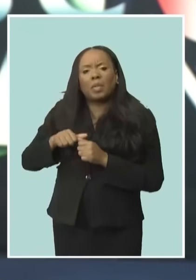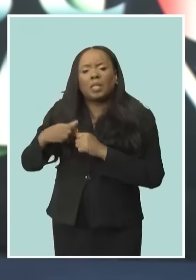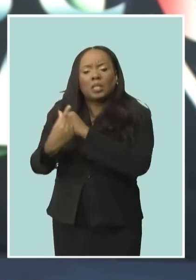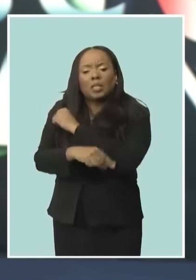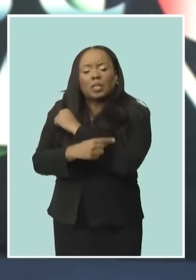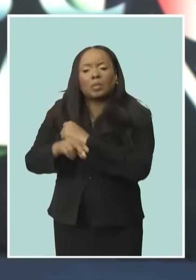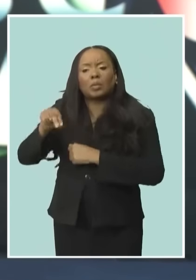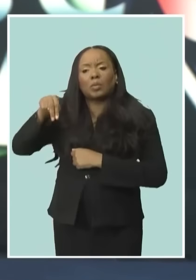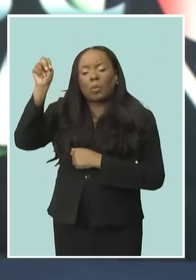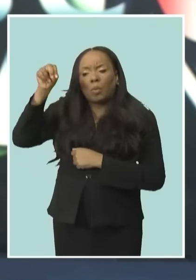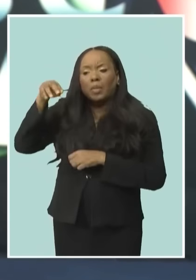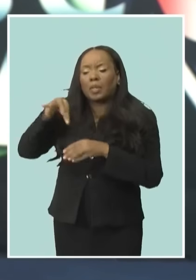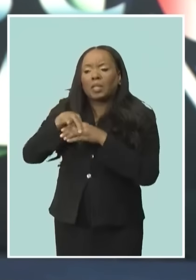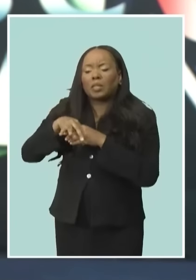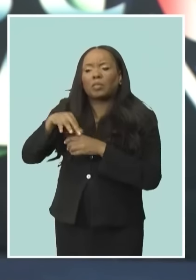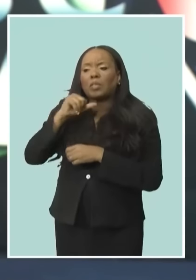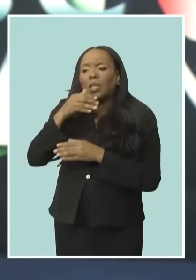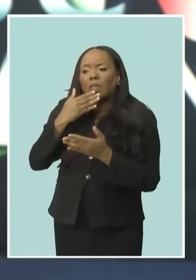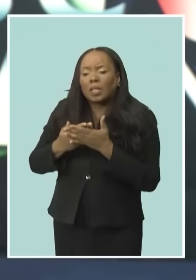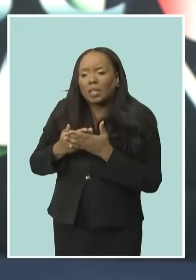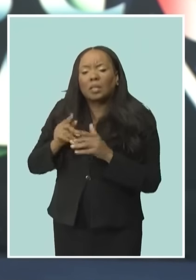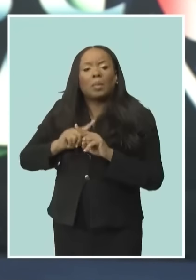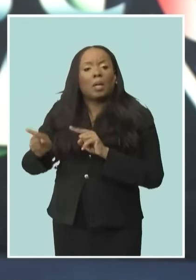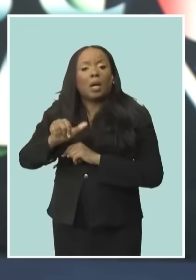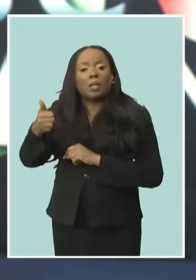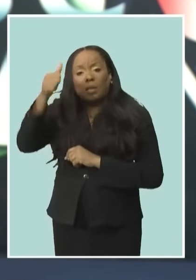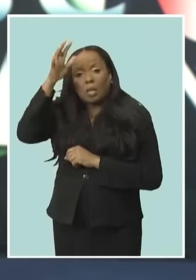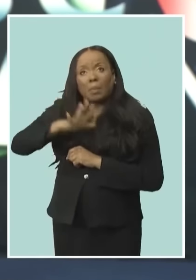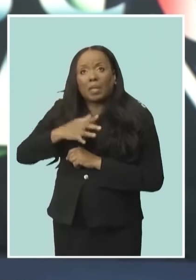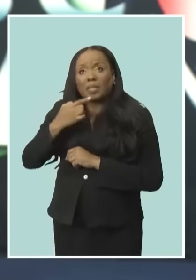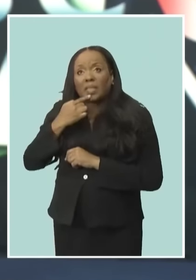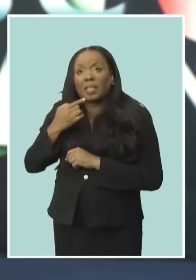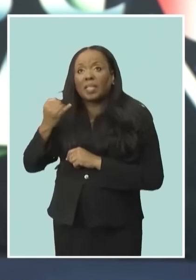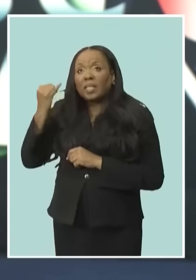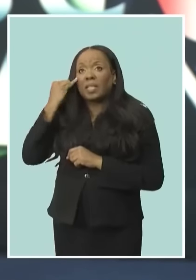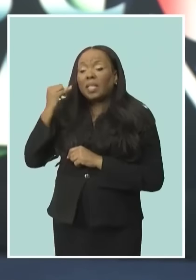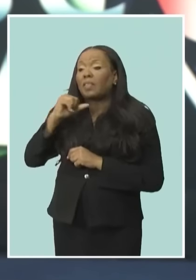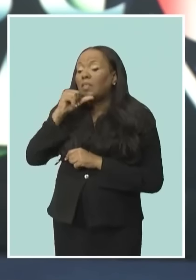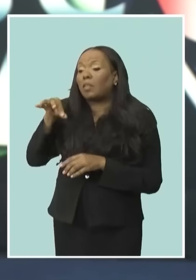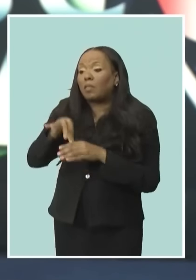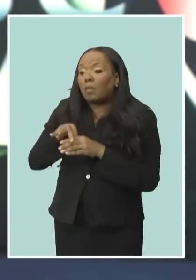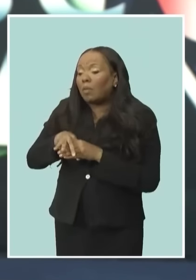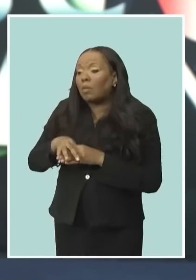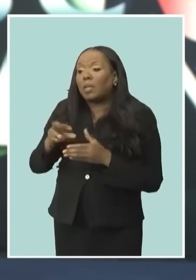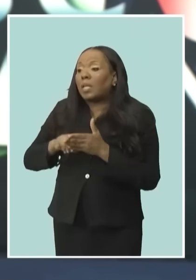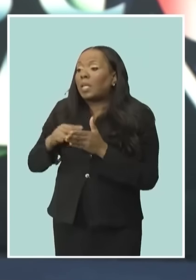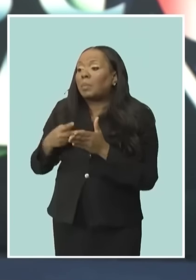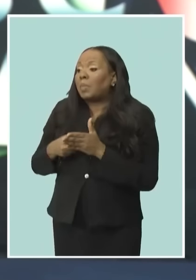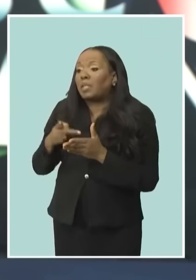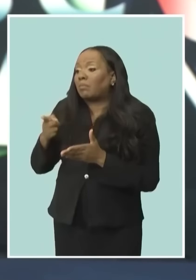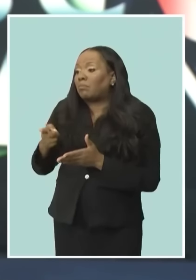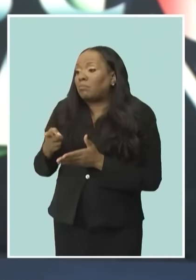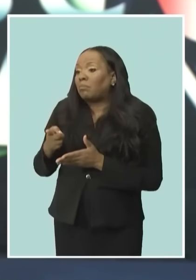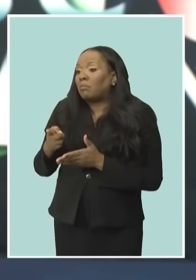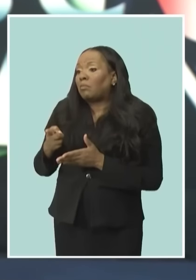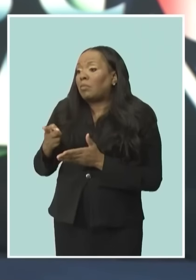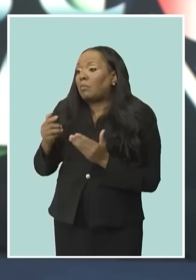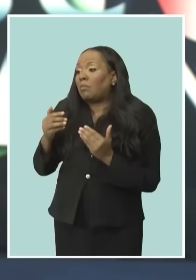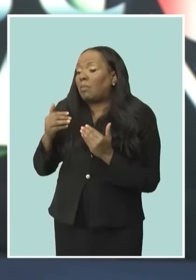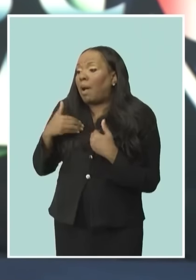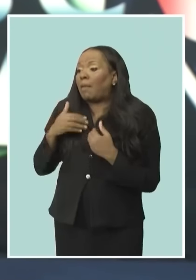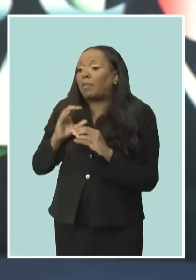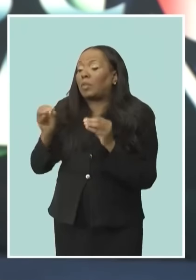election wasn't that good. Another man tonight said, if you don't vote, you really don't have a say in what's happening. What do you think that's saying about